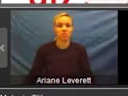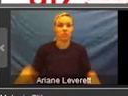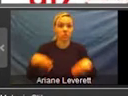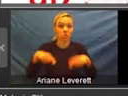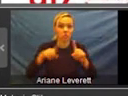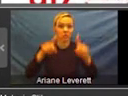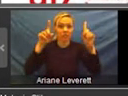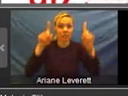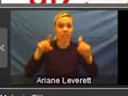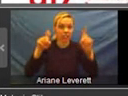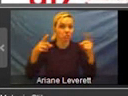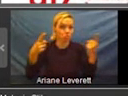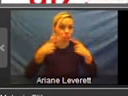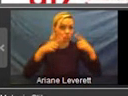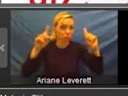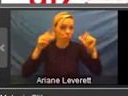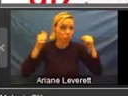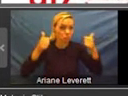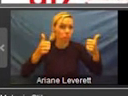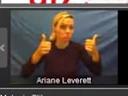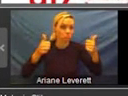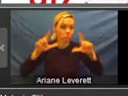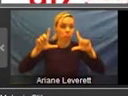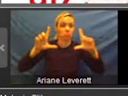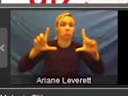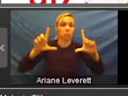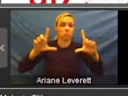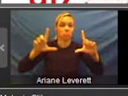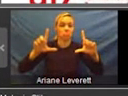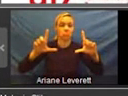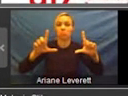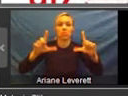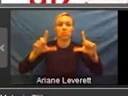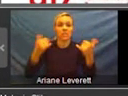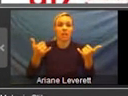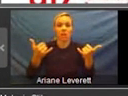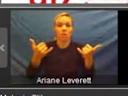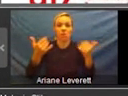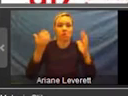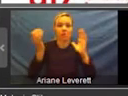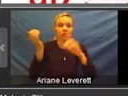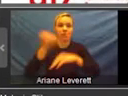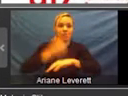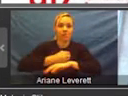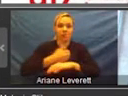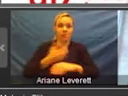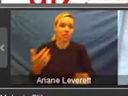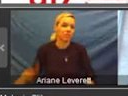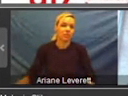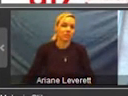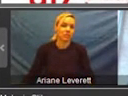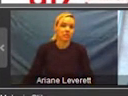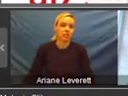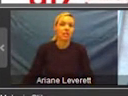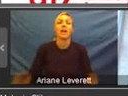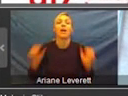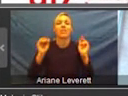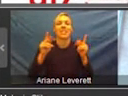test. No idea what's wrong now. Yeah, it seems good. Okay.